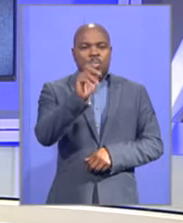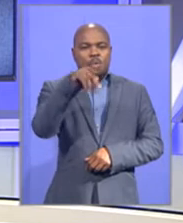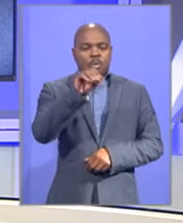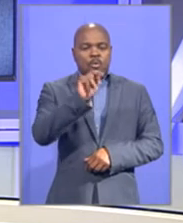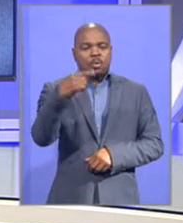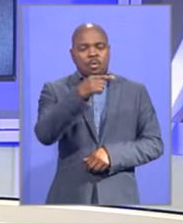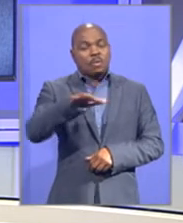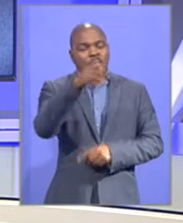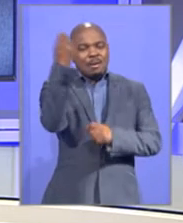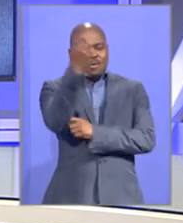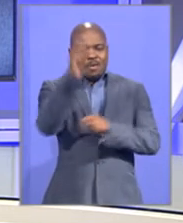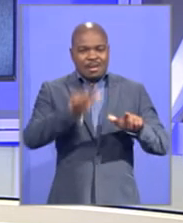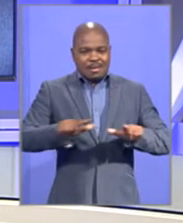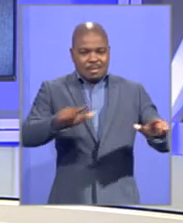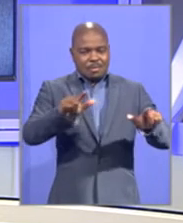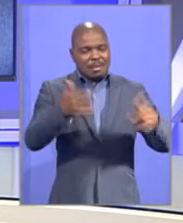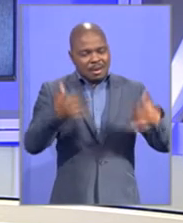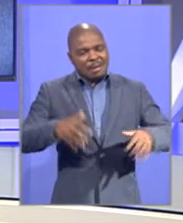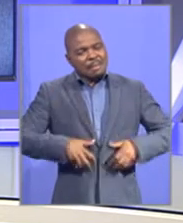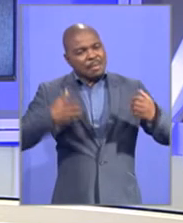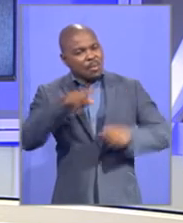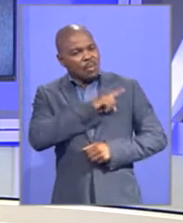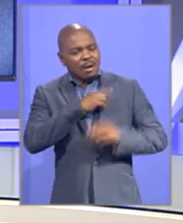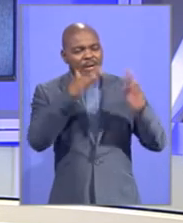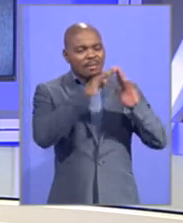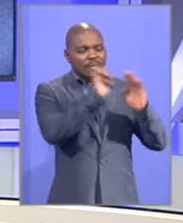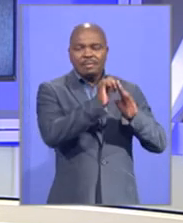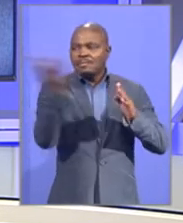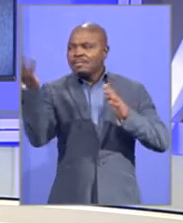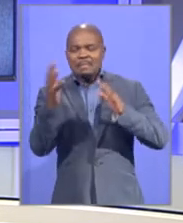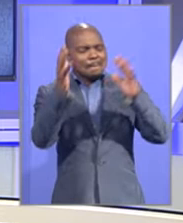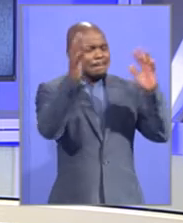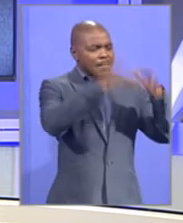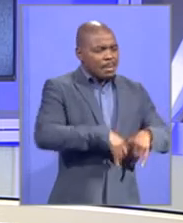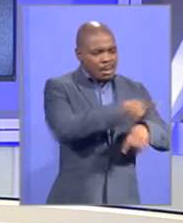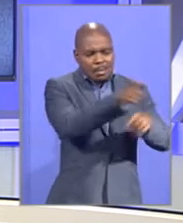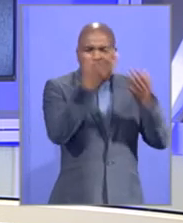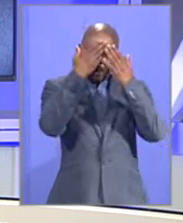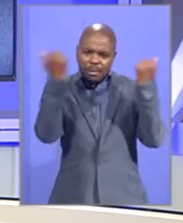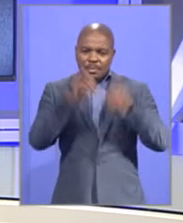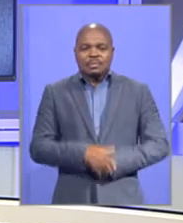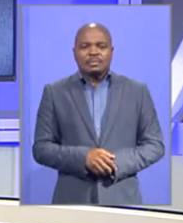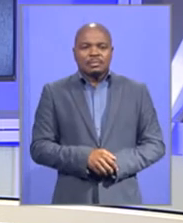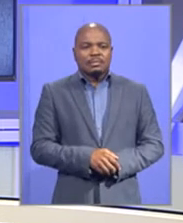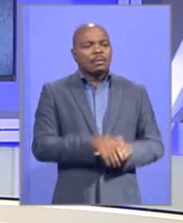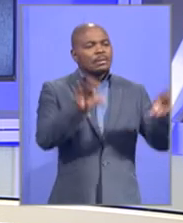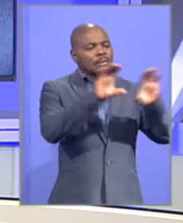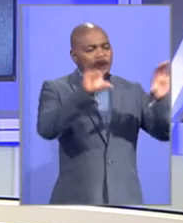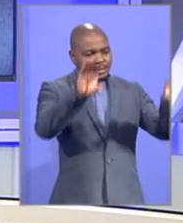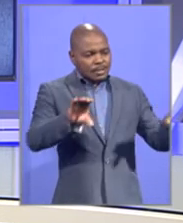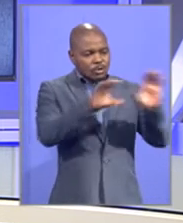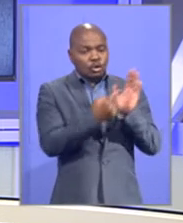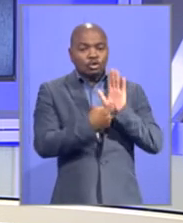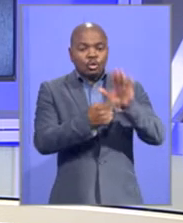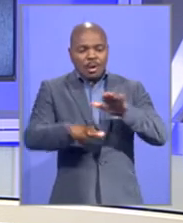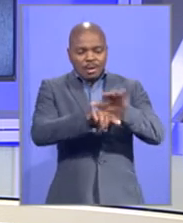le Polokwane kwa Limpopo ba batla tlhaloso morago ga gore matlo a bona a sengwe kwa ntle ga kitso ya bona. Ditlankana tsa go supa gore mong wa